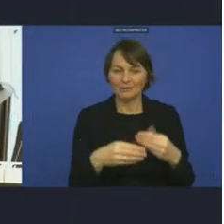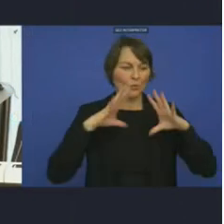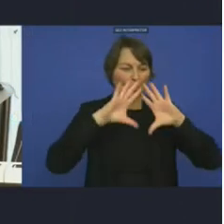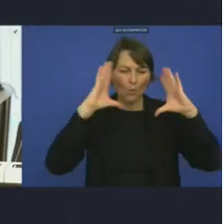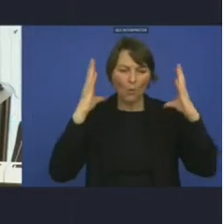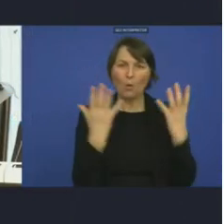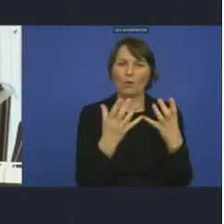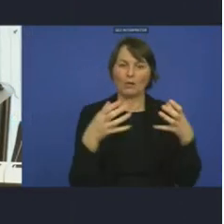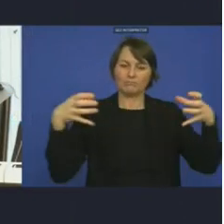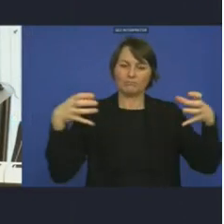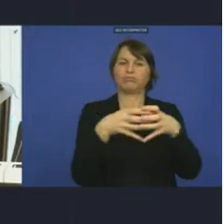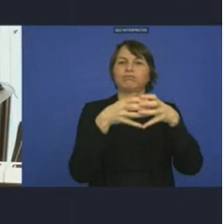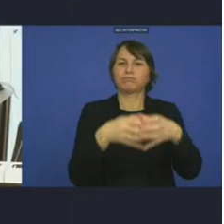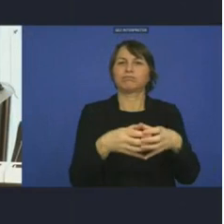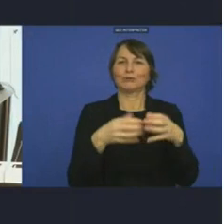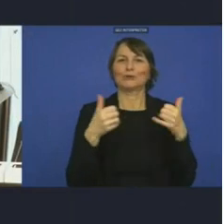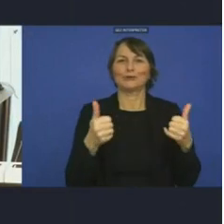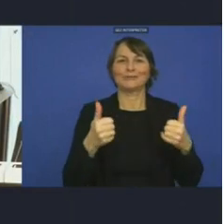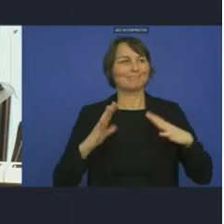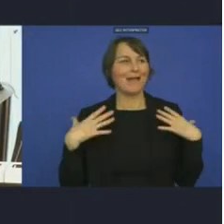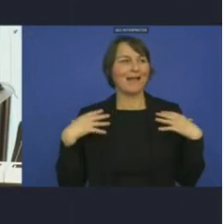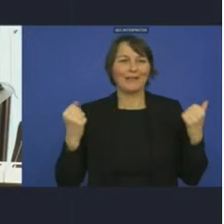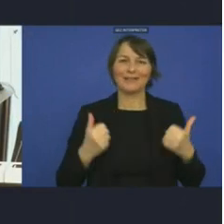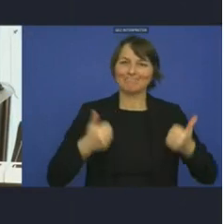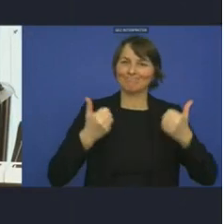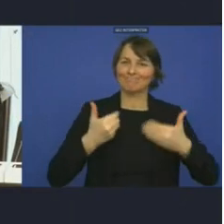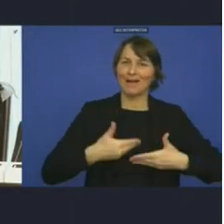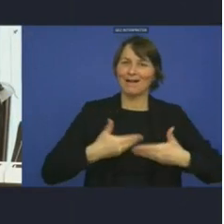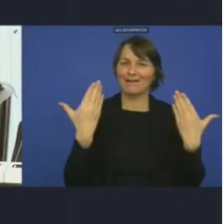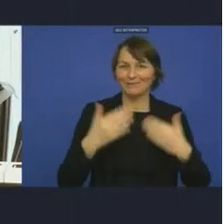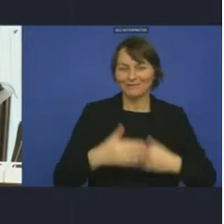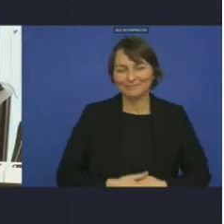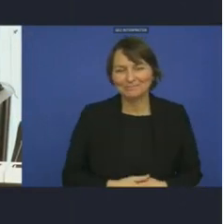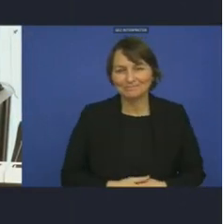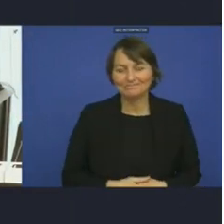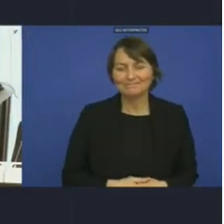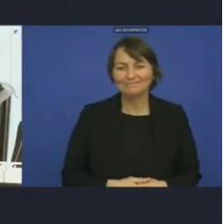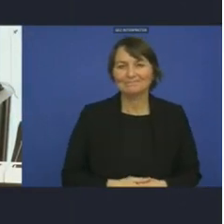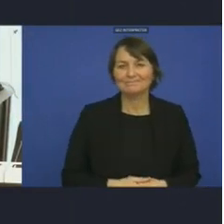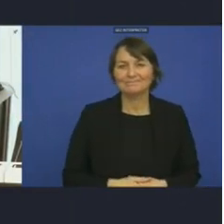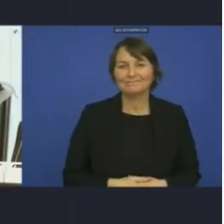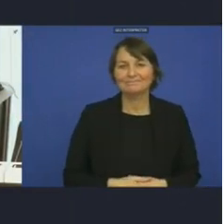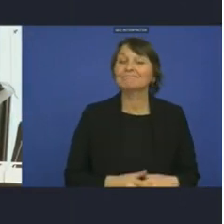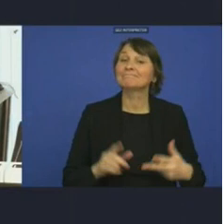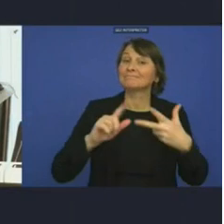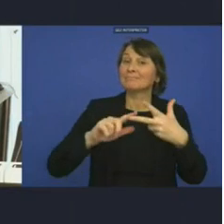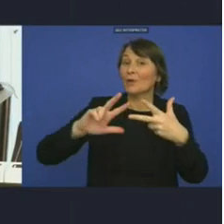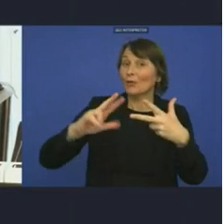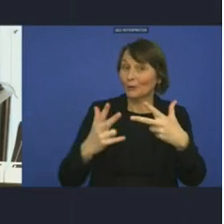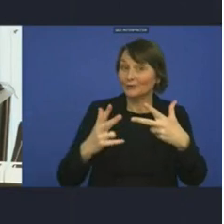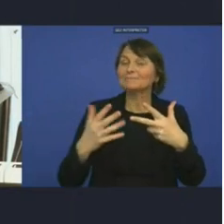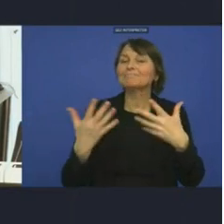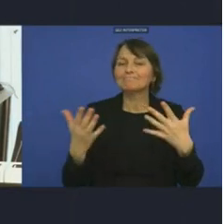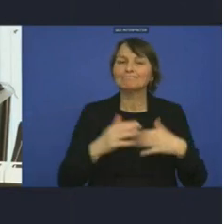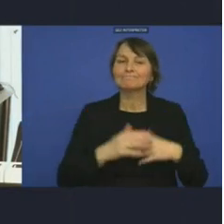Moving forward, that's a little bit the practical part. So a pledge is an initiative that you are